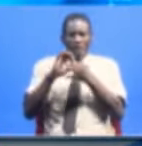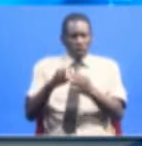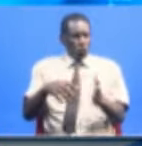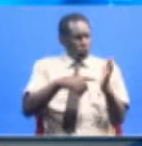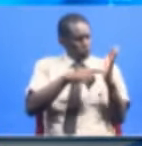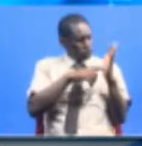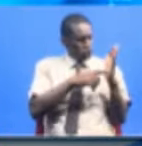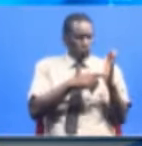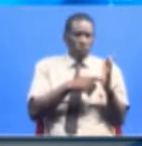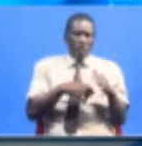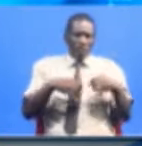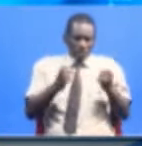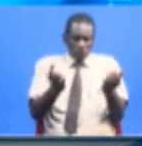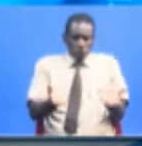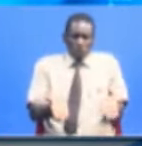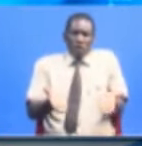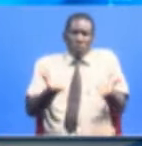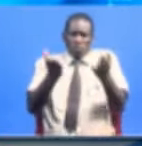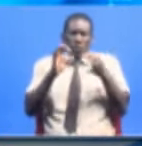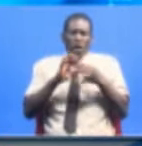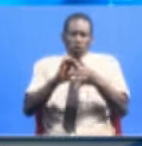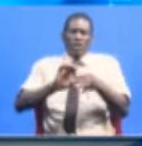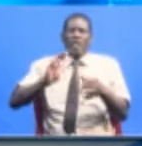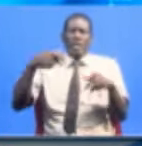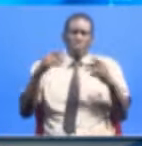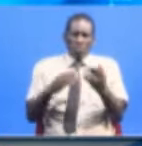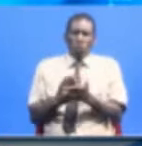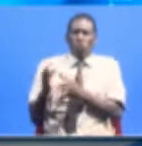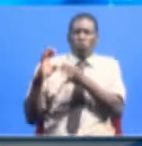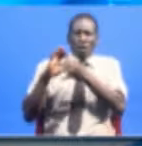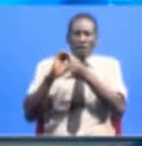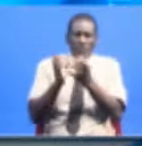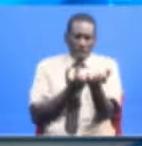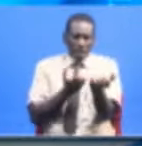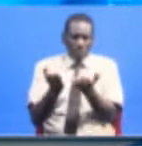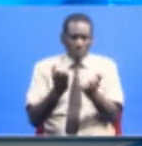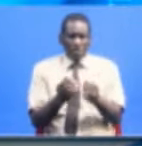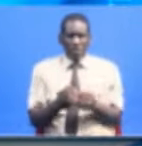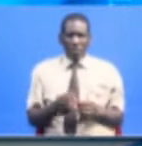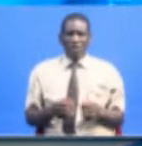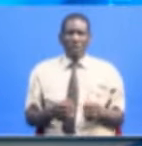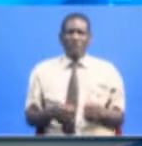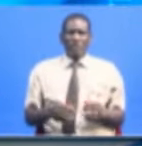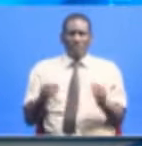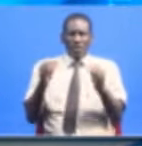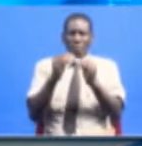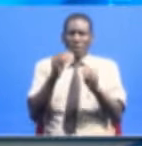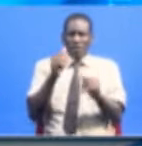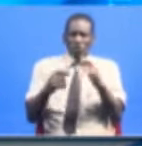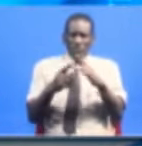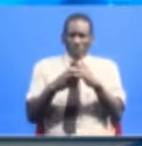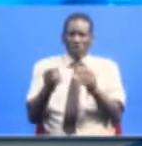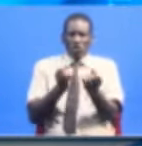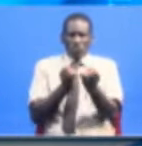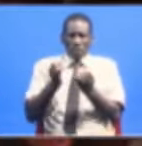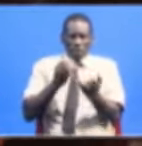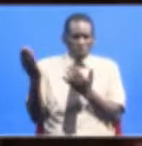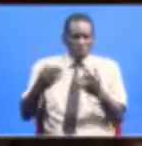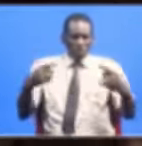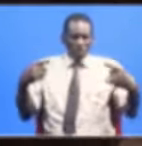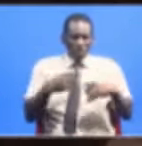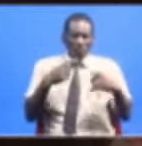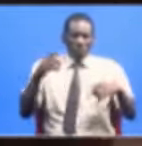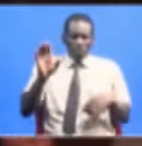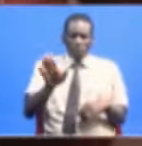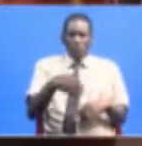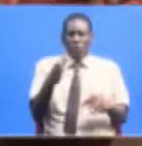in a bid to promote and unite Kenyans through culture and business. The event that started on Saturday brought an array of music